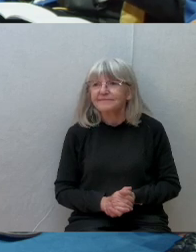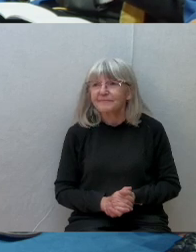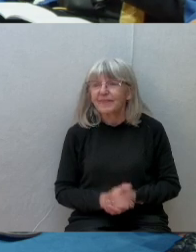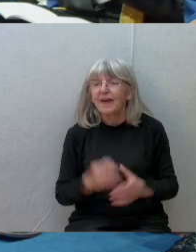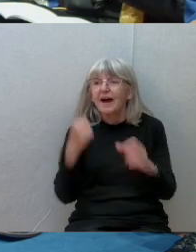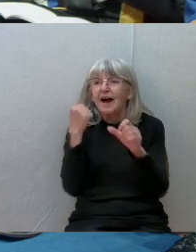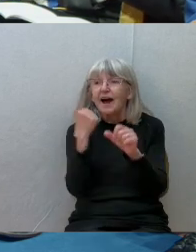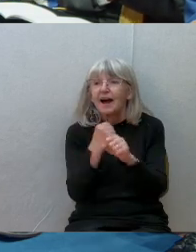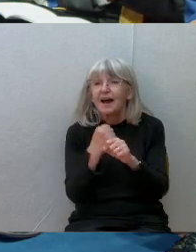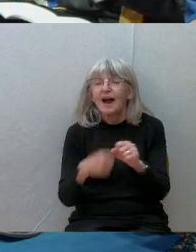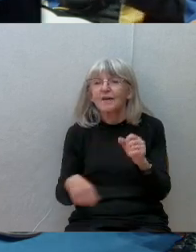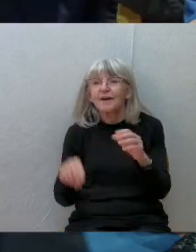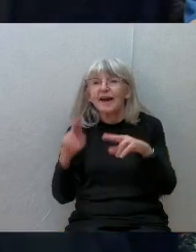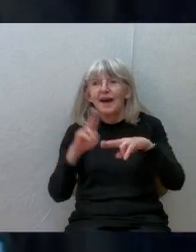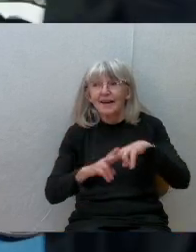Gary Ellingford.